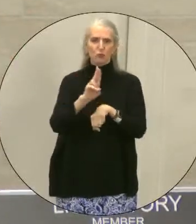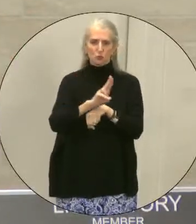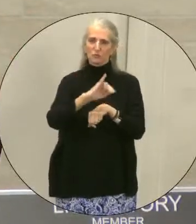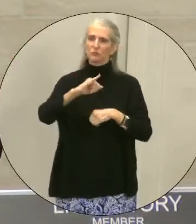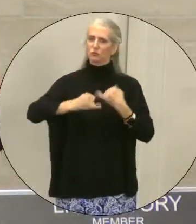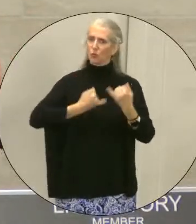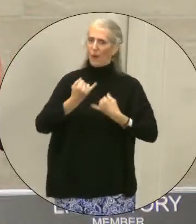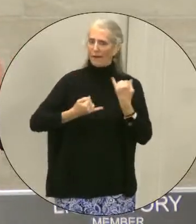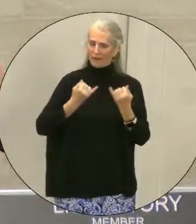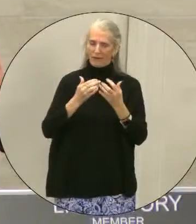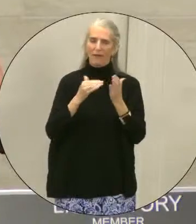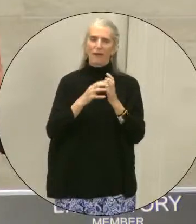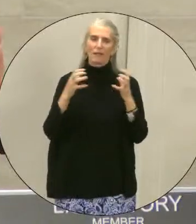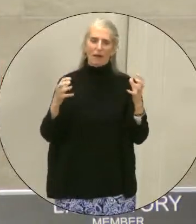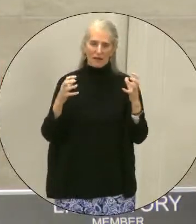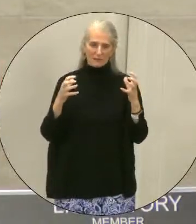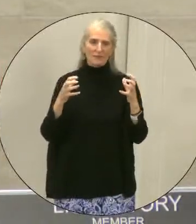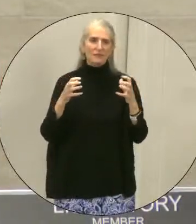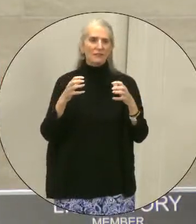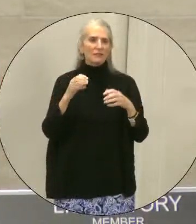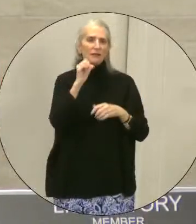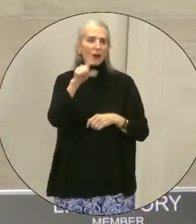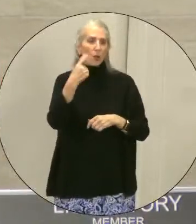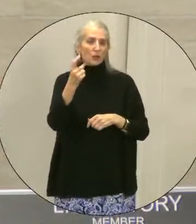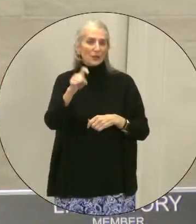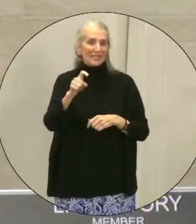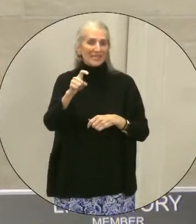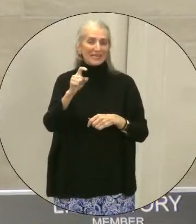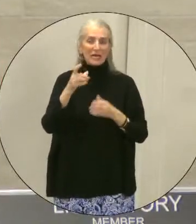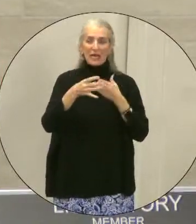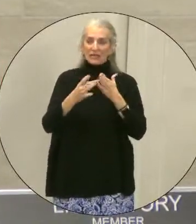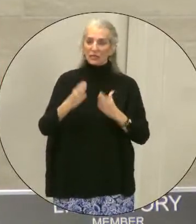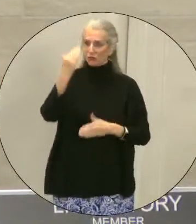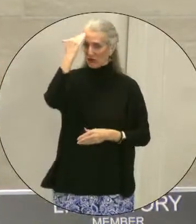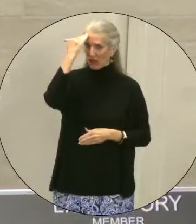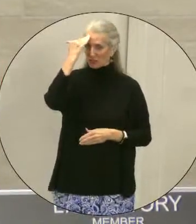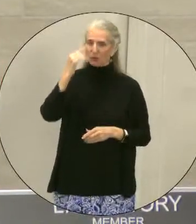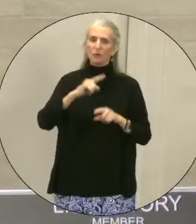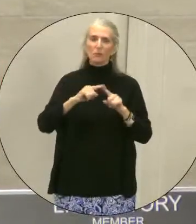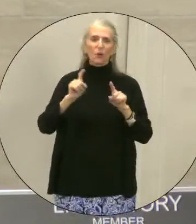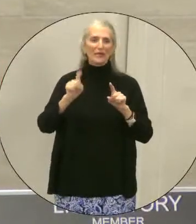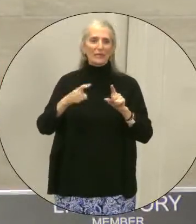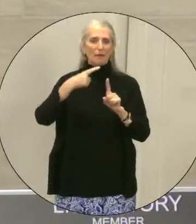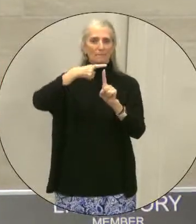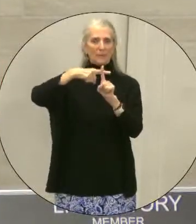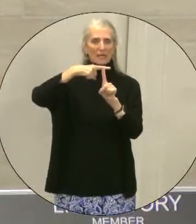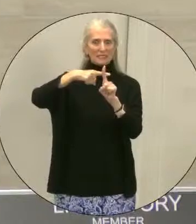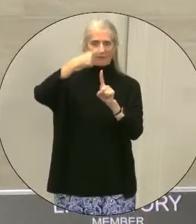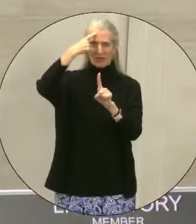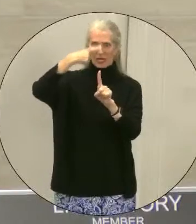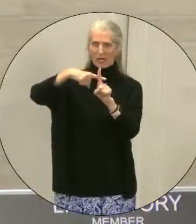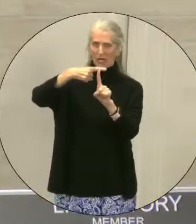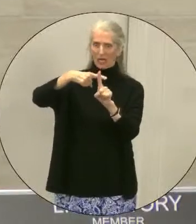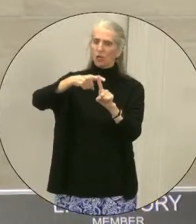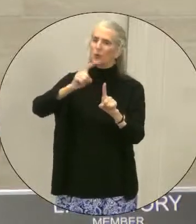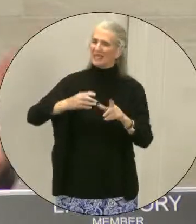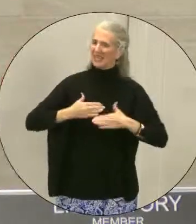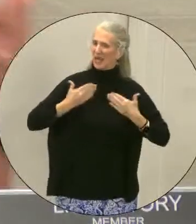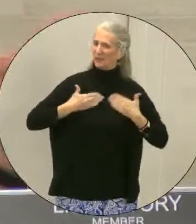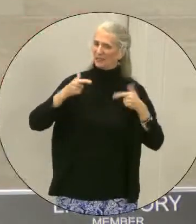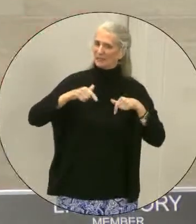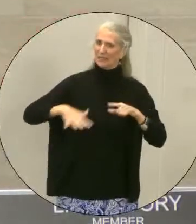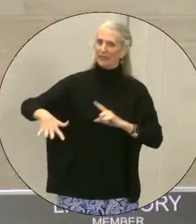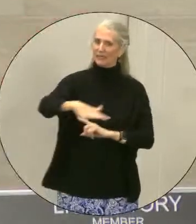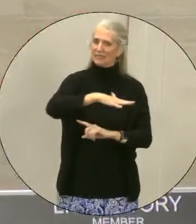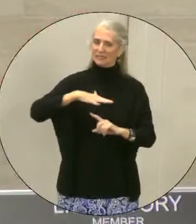only do we need a knowledgeable leader and think someone can do it, but we need positivity. We need some happiness in this district. So I'm like, when I hear